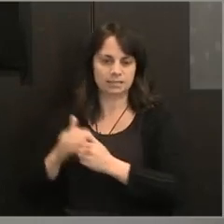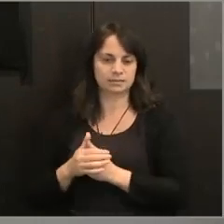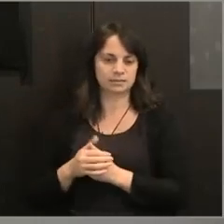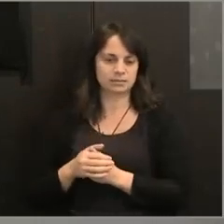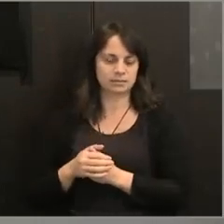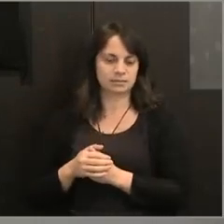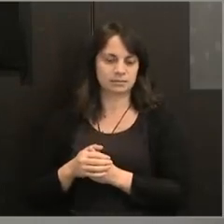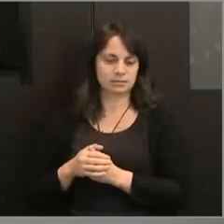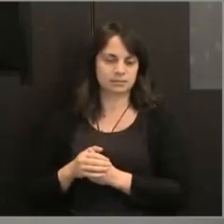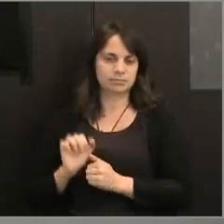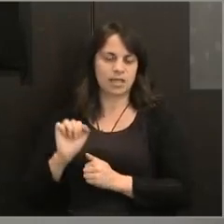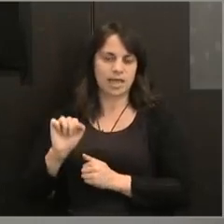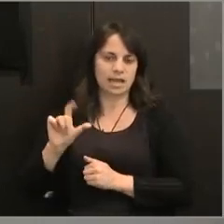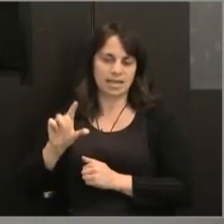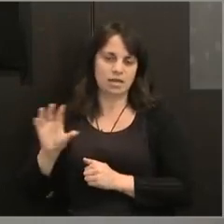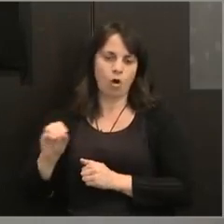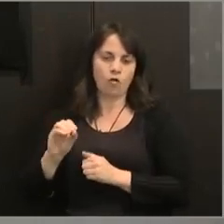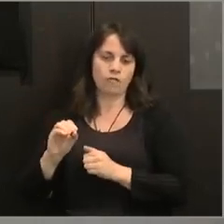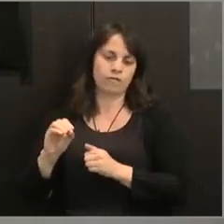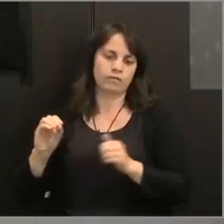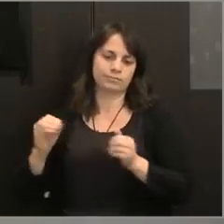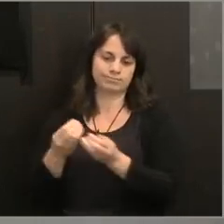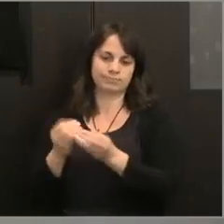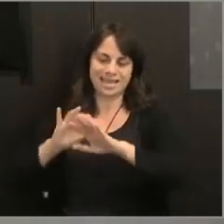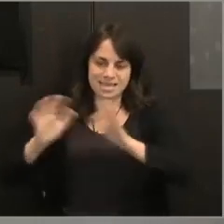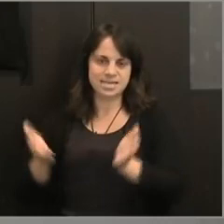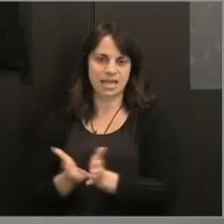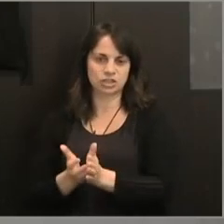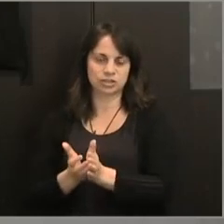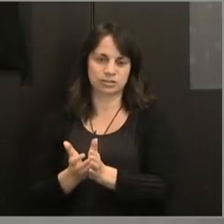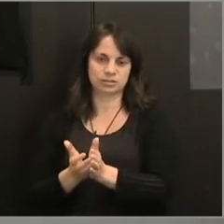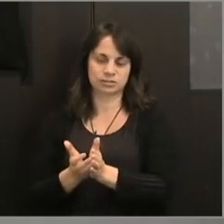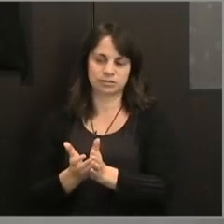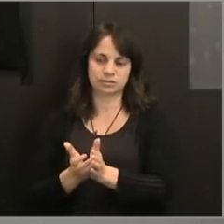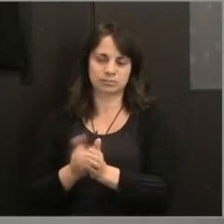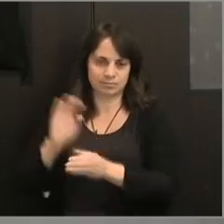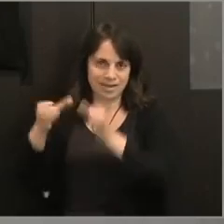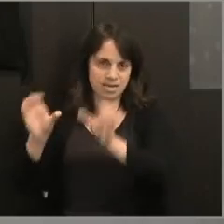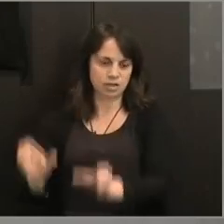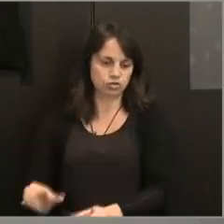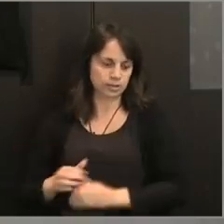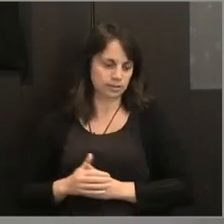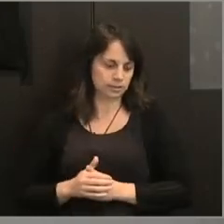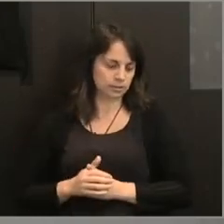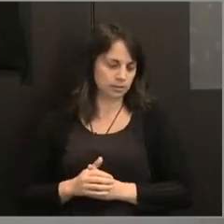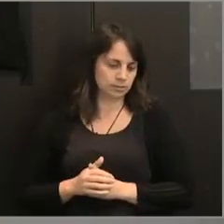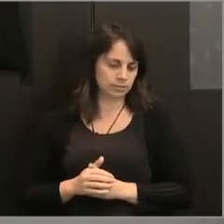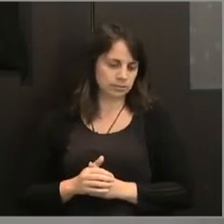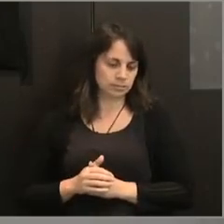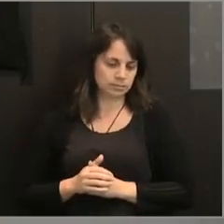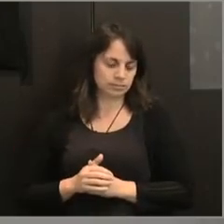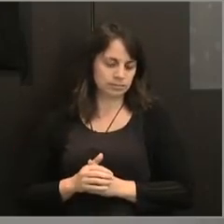a League of Nation States, and to quote the